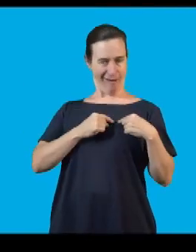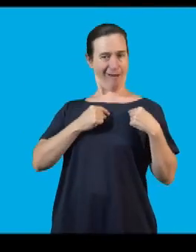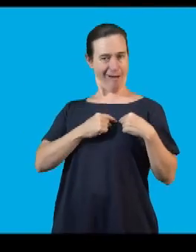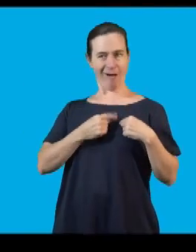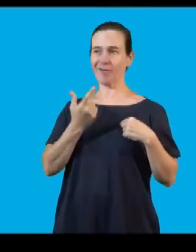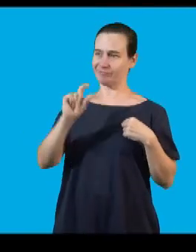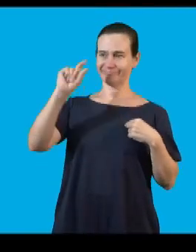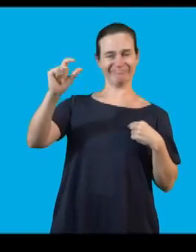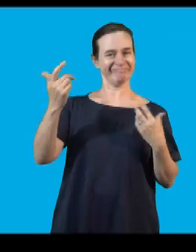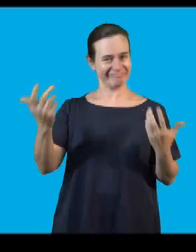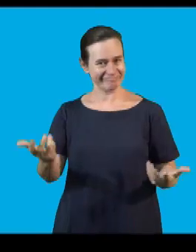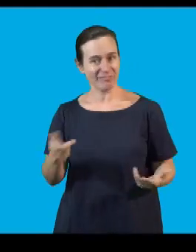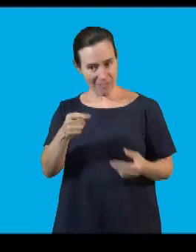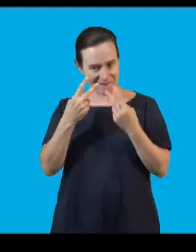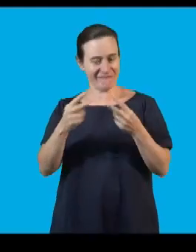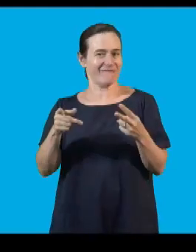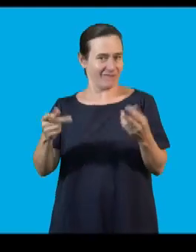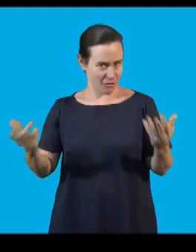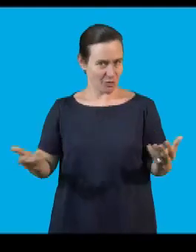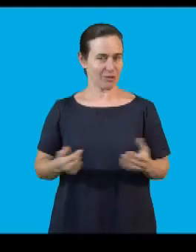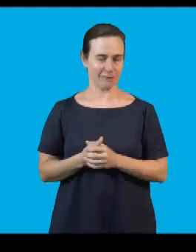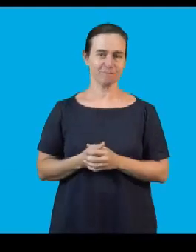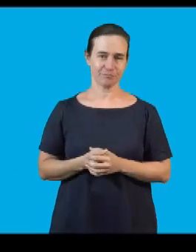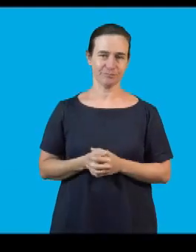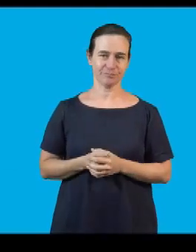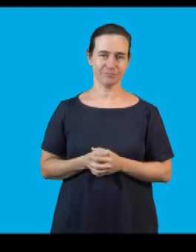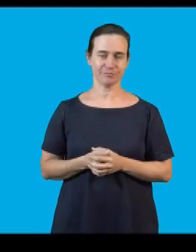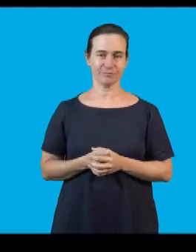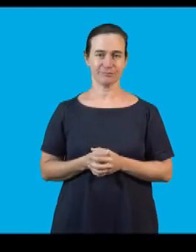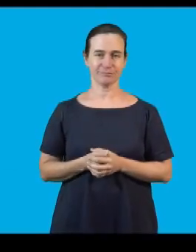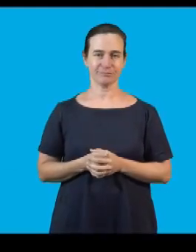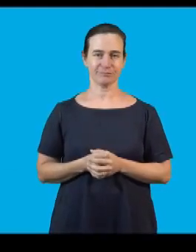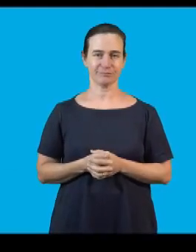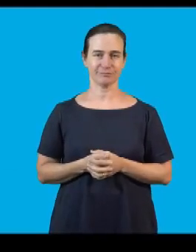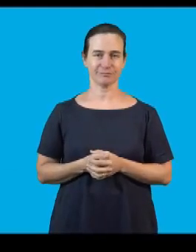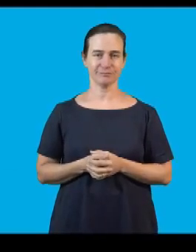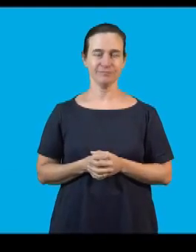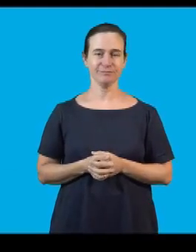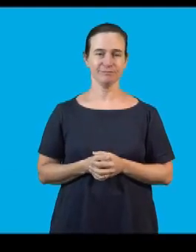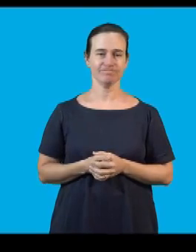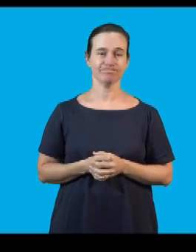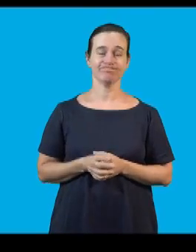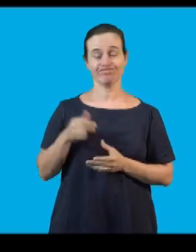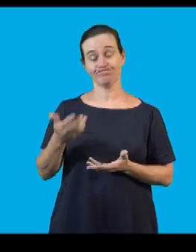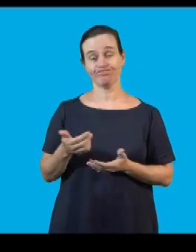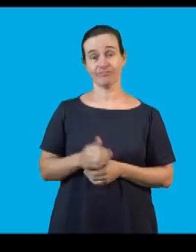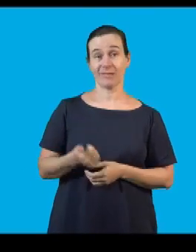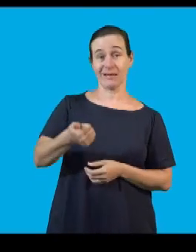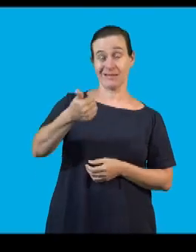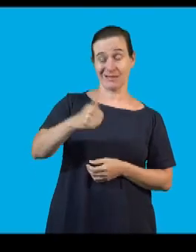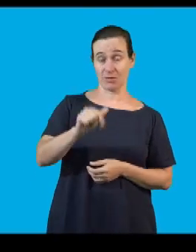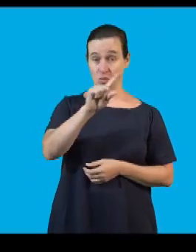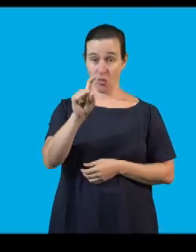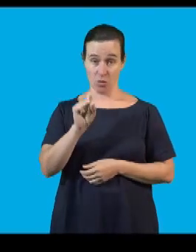because it would be included as something visual, something you can see. All right, we're moving